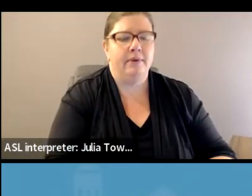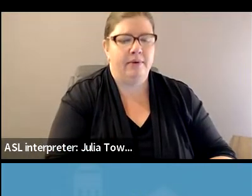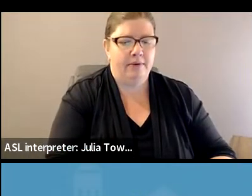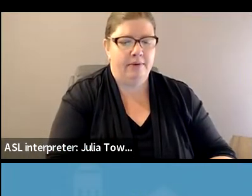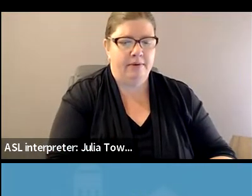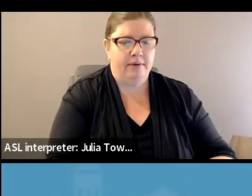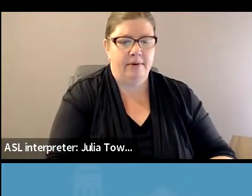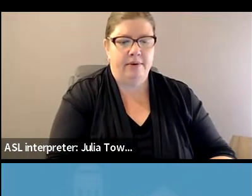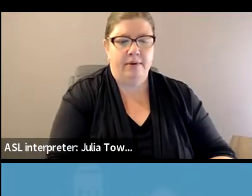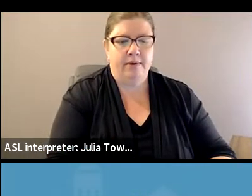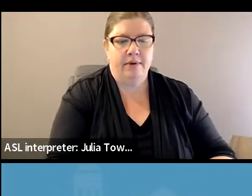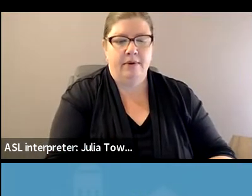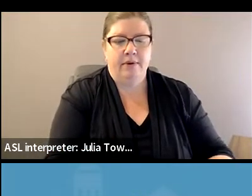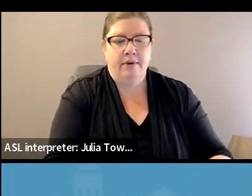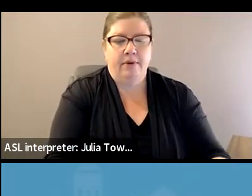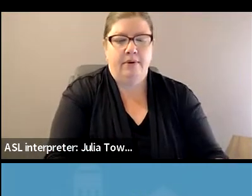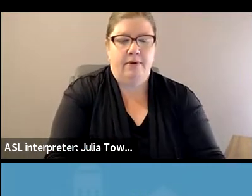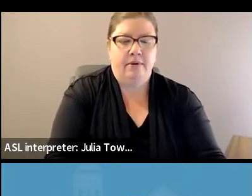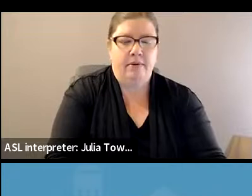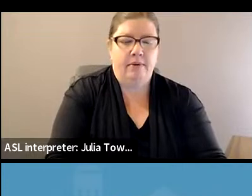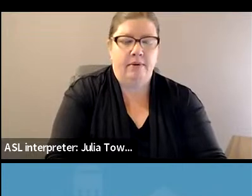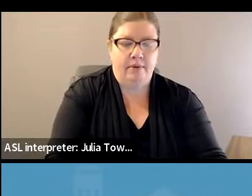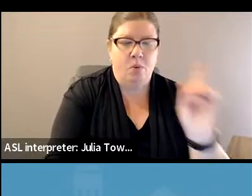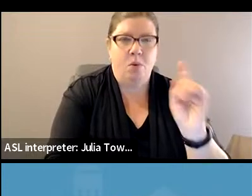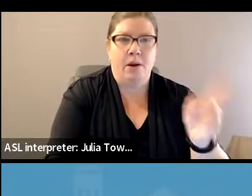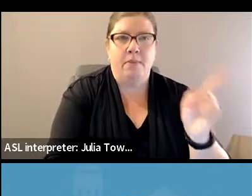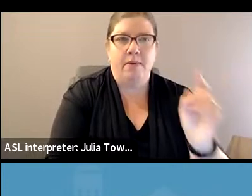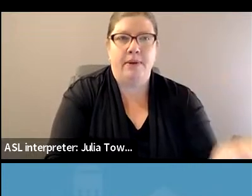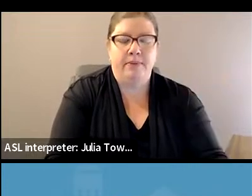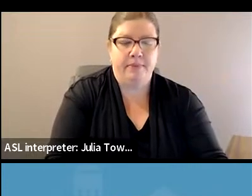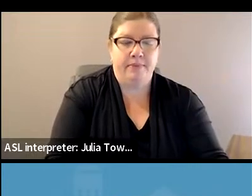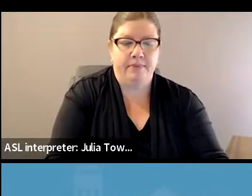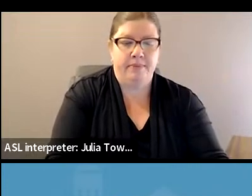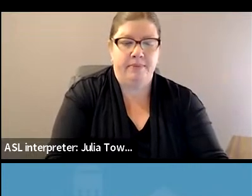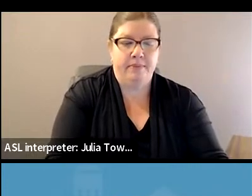Let's see here. Yes, one moment. Okay.